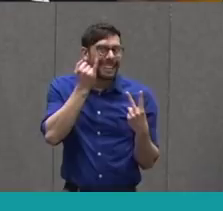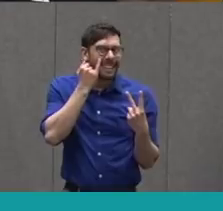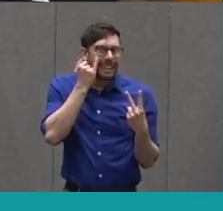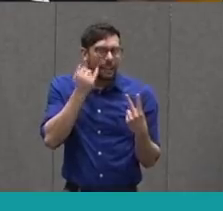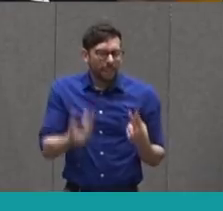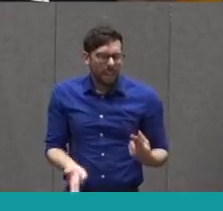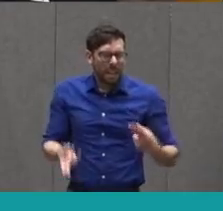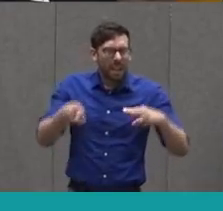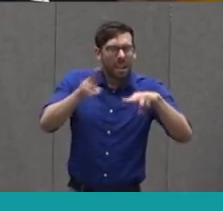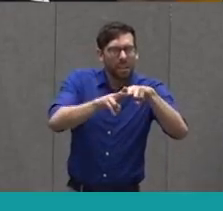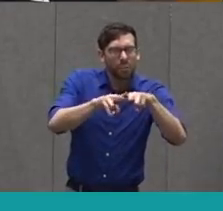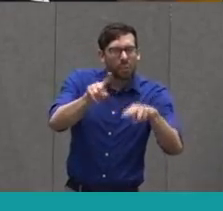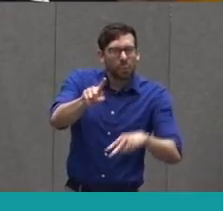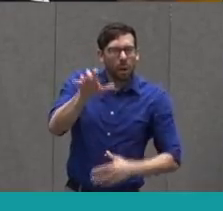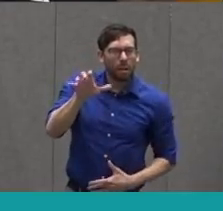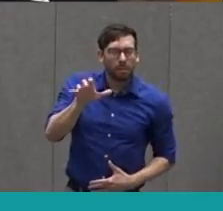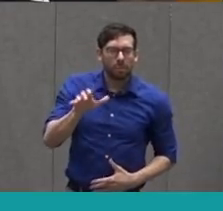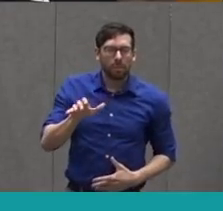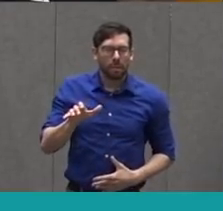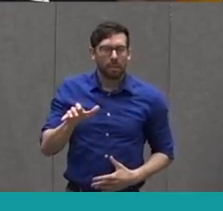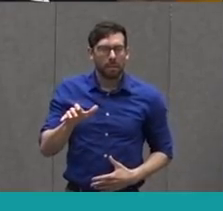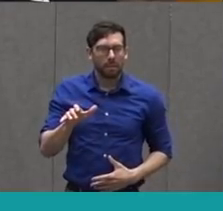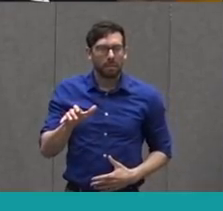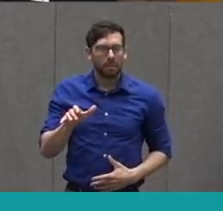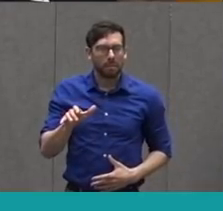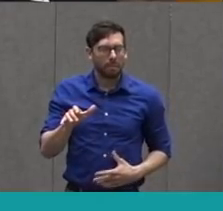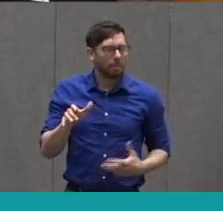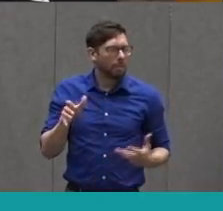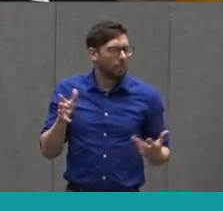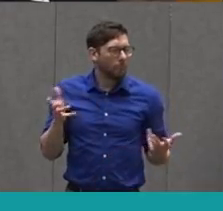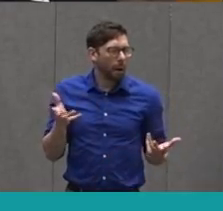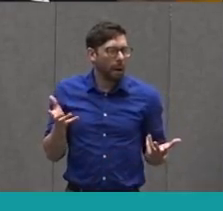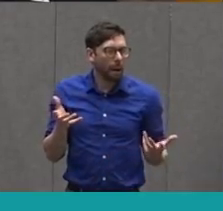than 200, that would be,